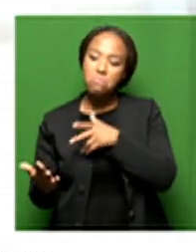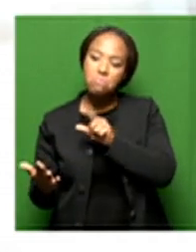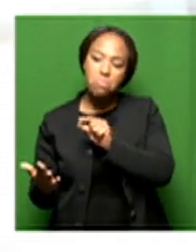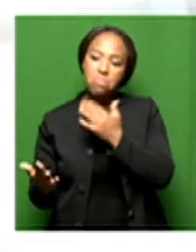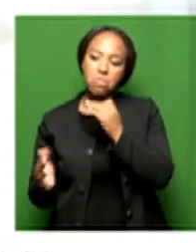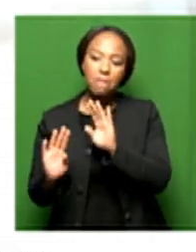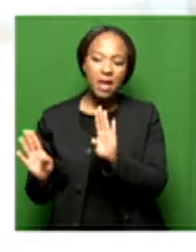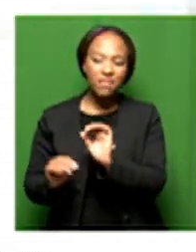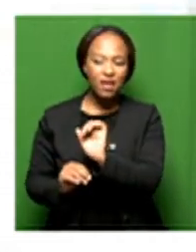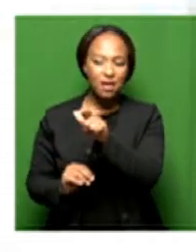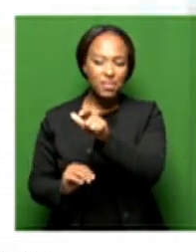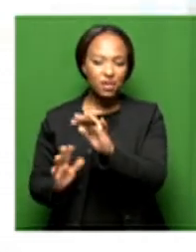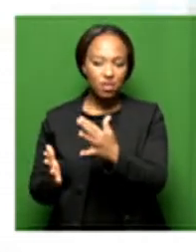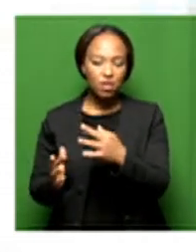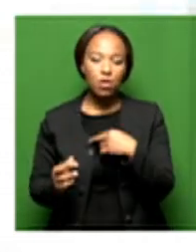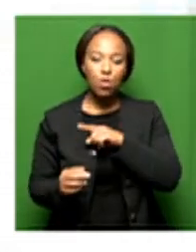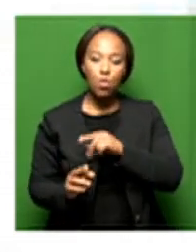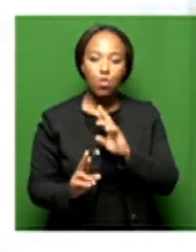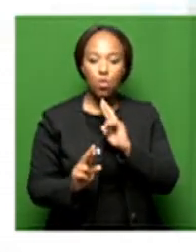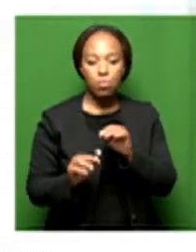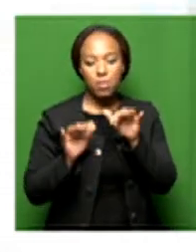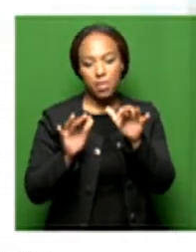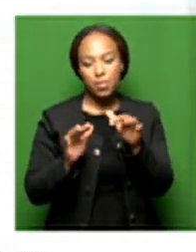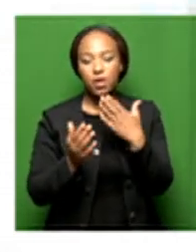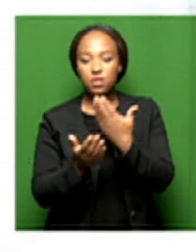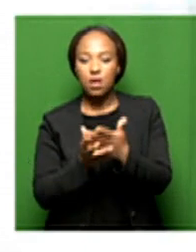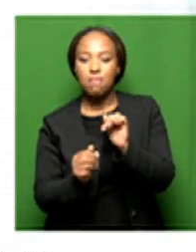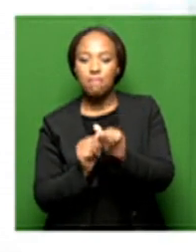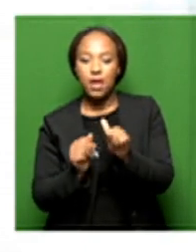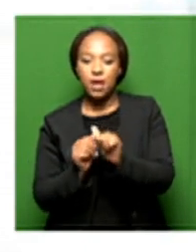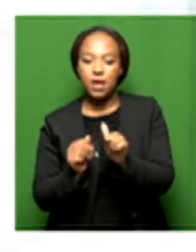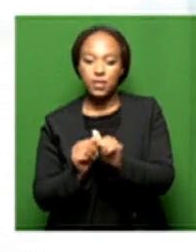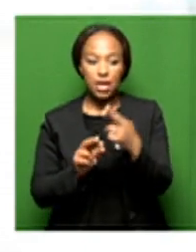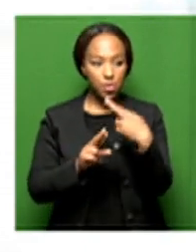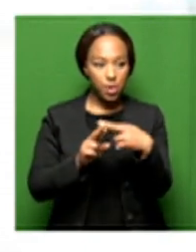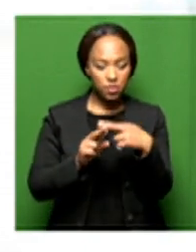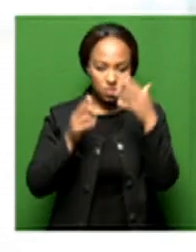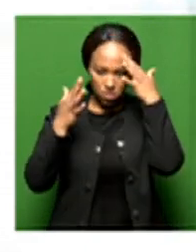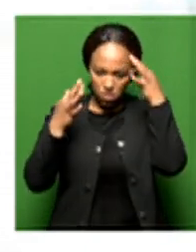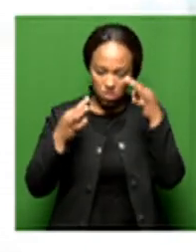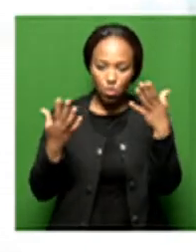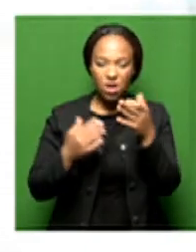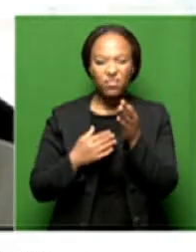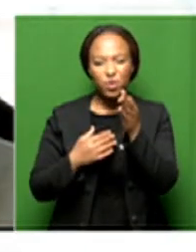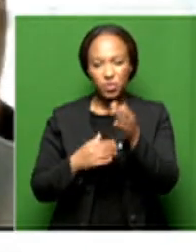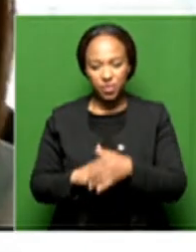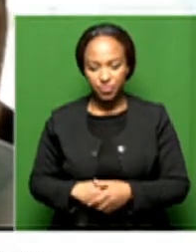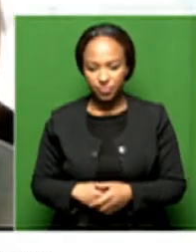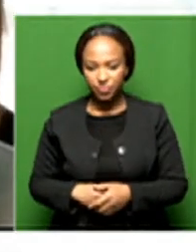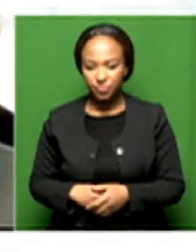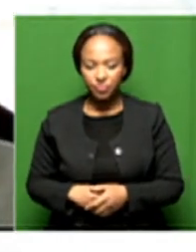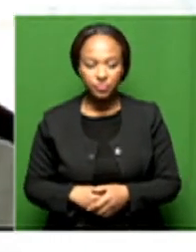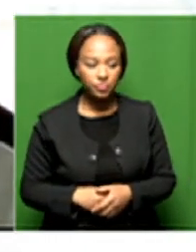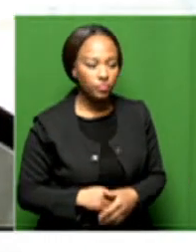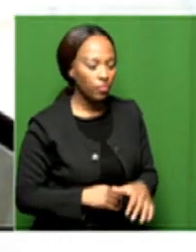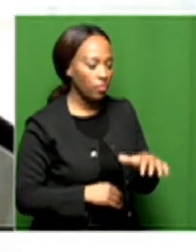people that we hope could actually help people to make better renting decisions in future. So how